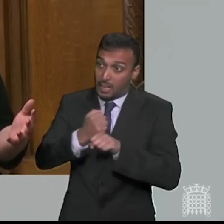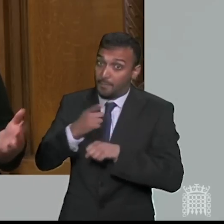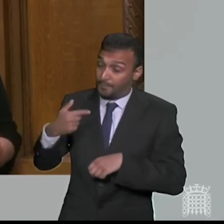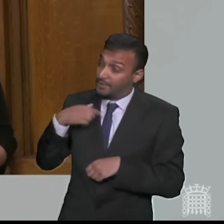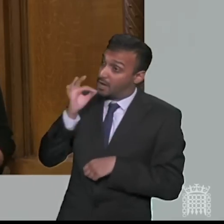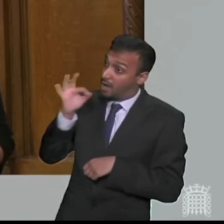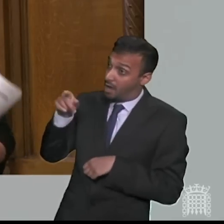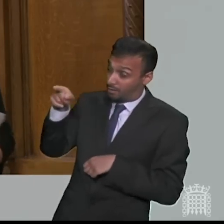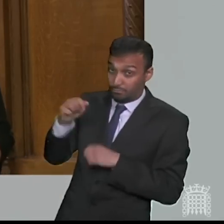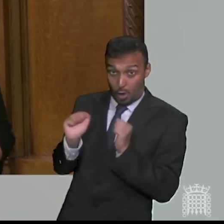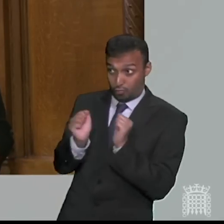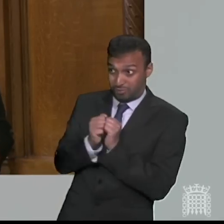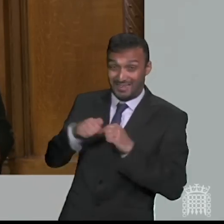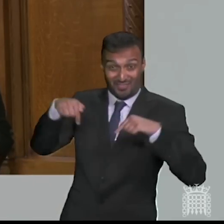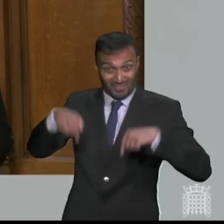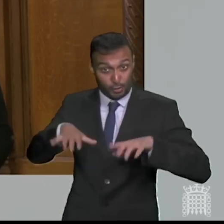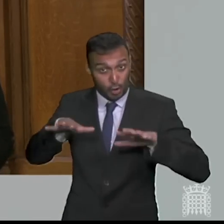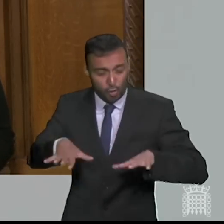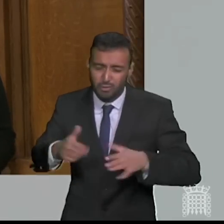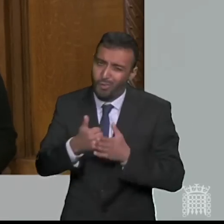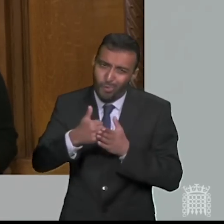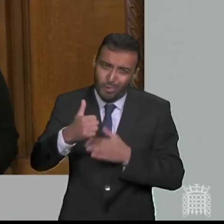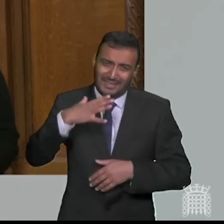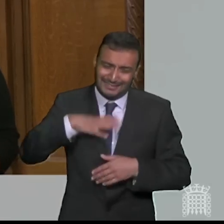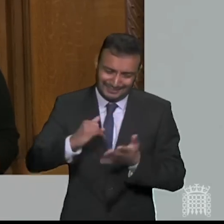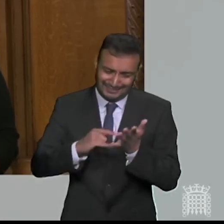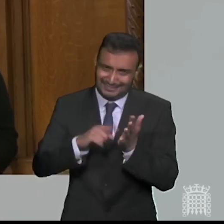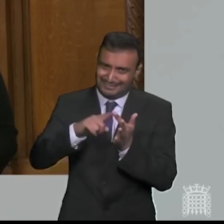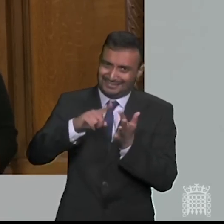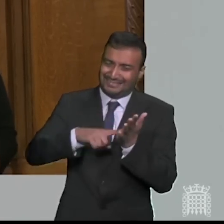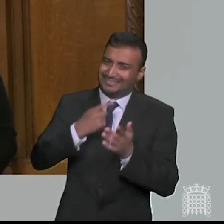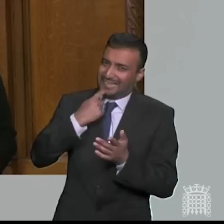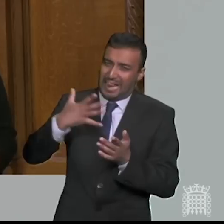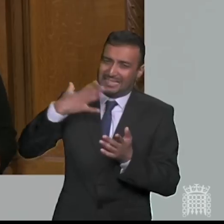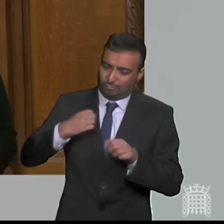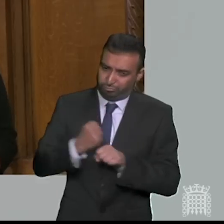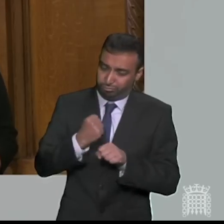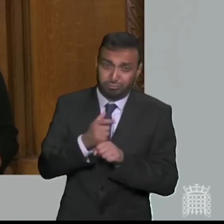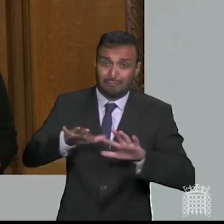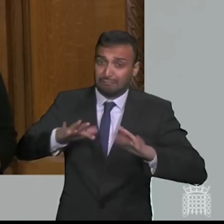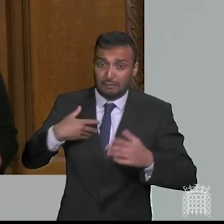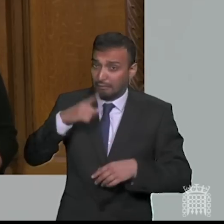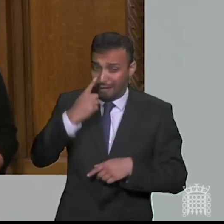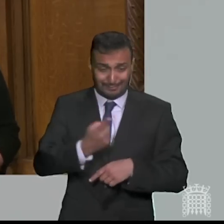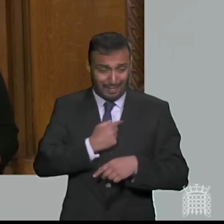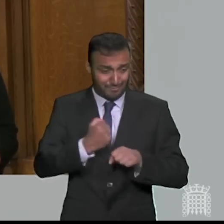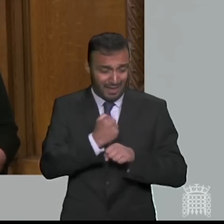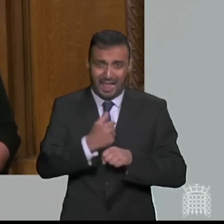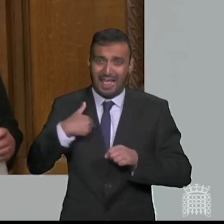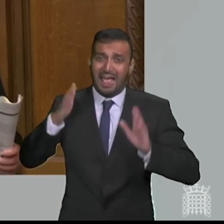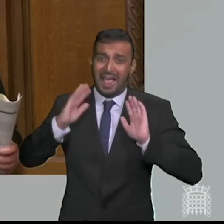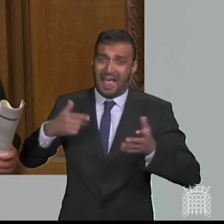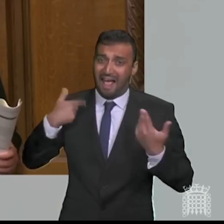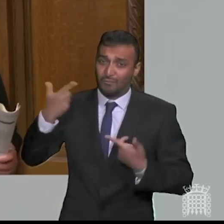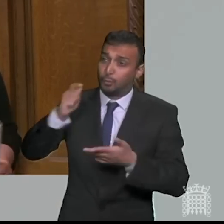this country, and if we can't make it ourselves, we're going to have to ship it all from the other side of the world with all the emissions, environmental and ethical concerns that